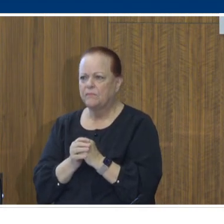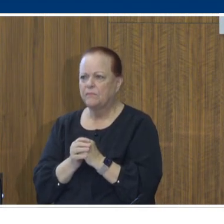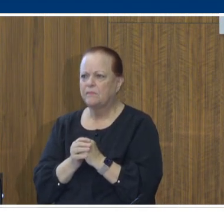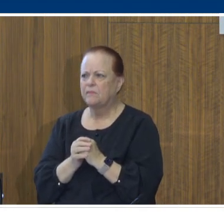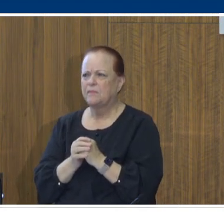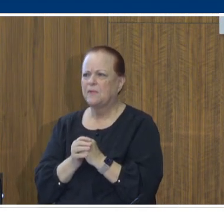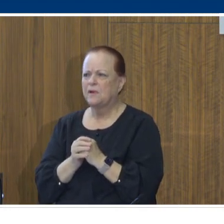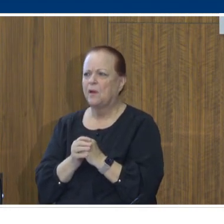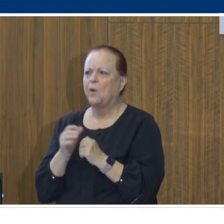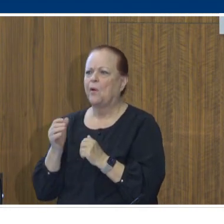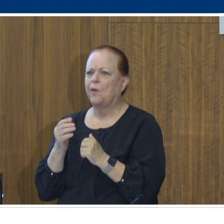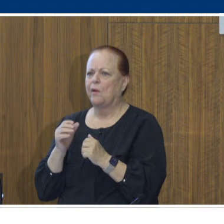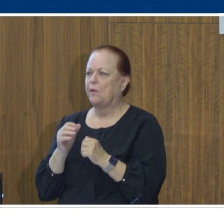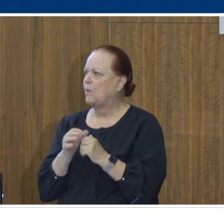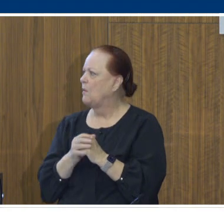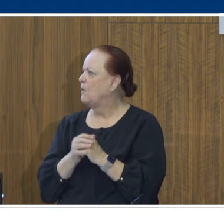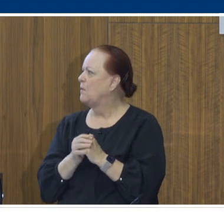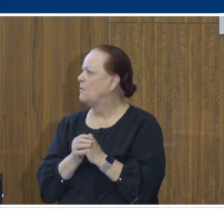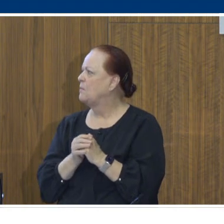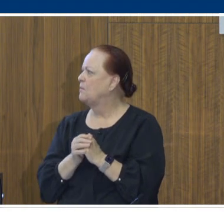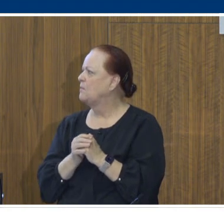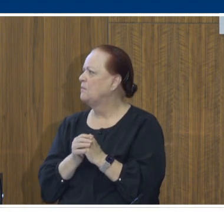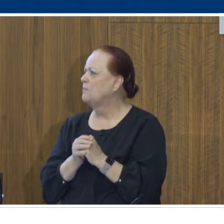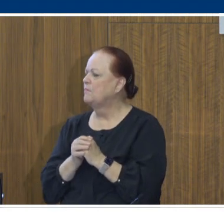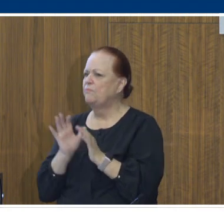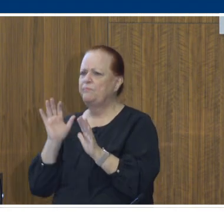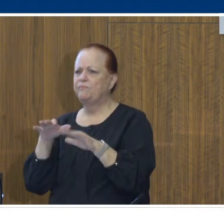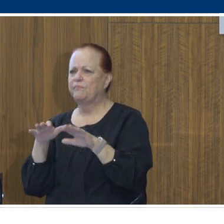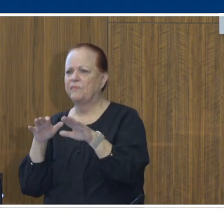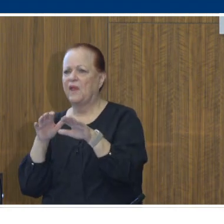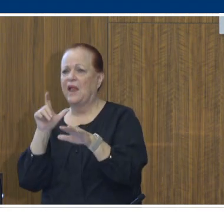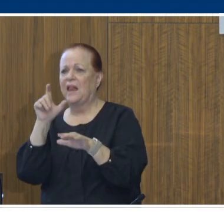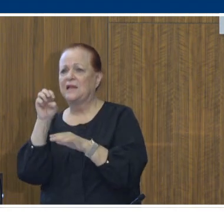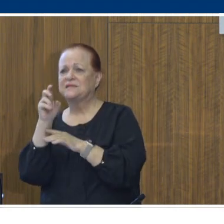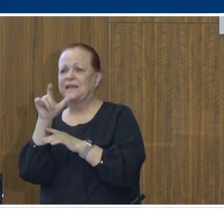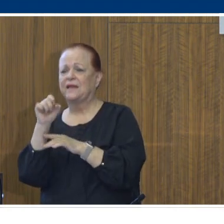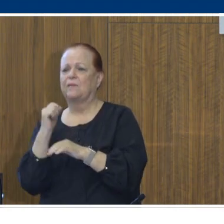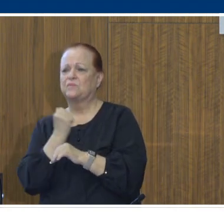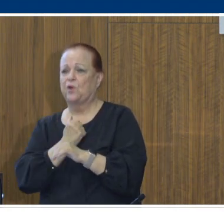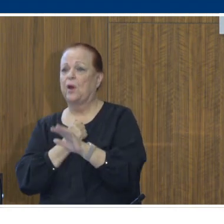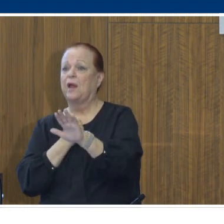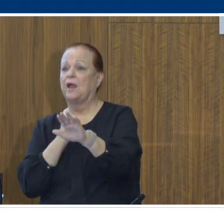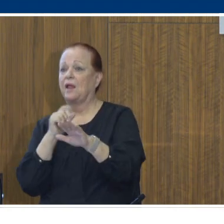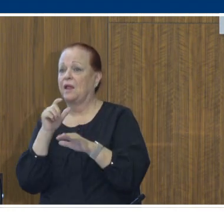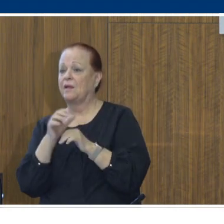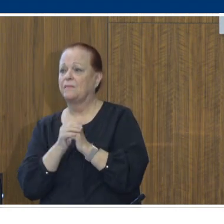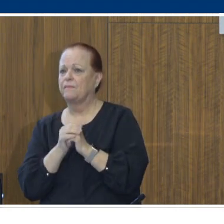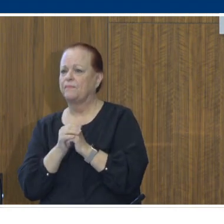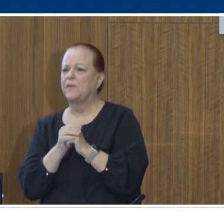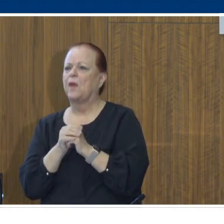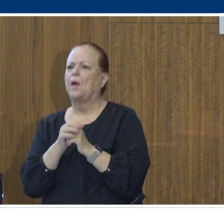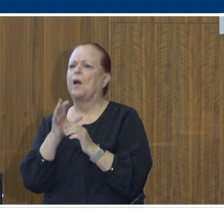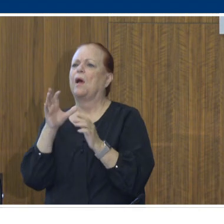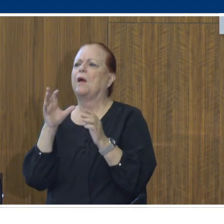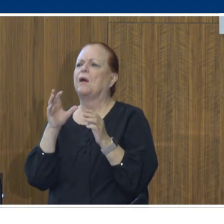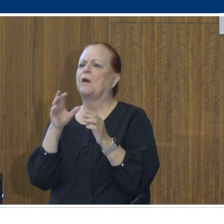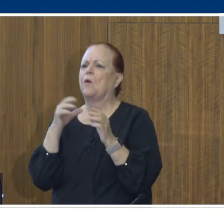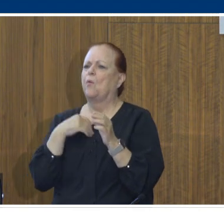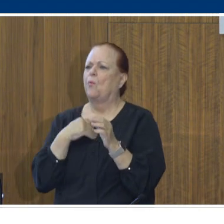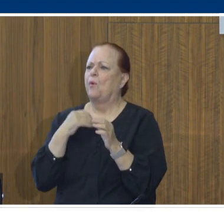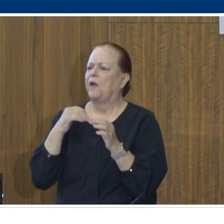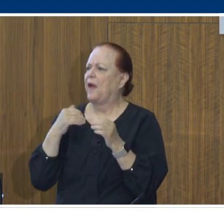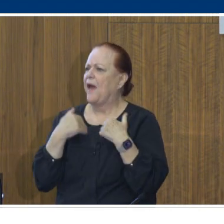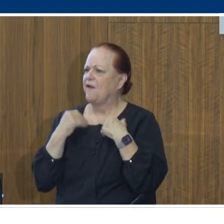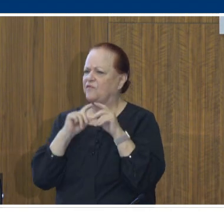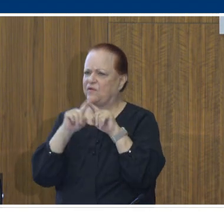serves low-income, Leslie? undocumented workers, young people, and survivors of domestic violence through our many